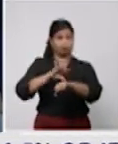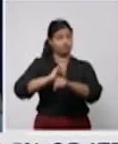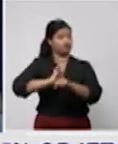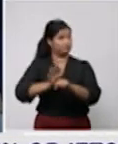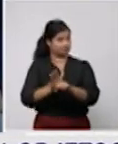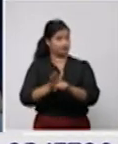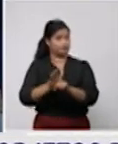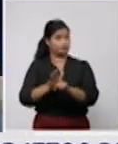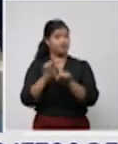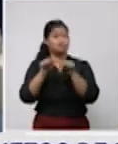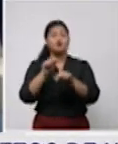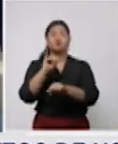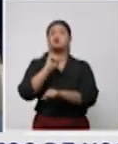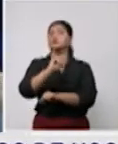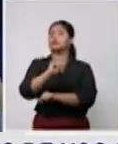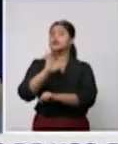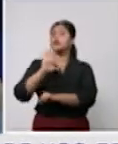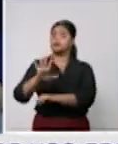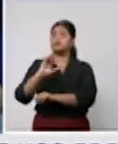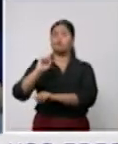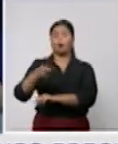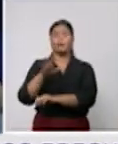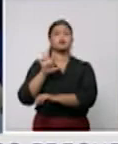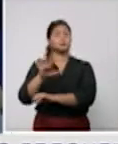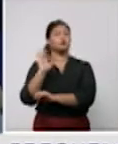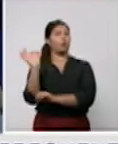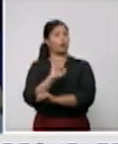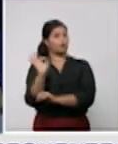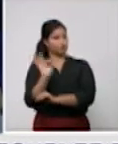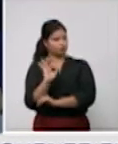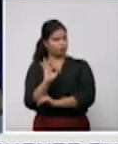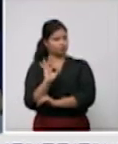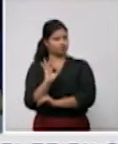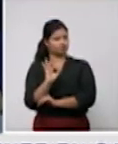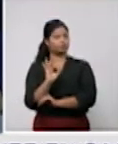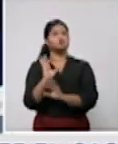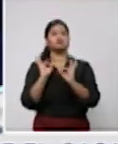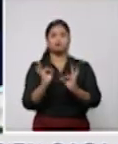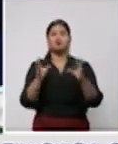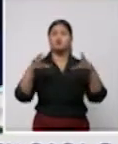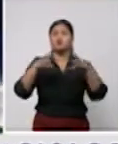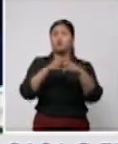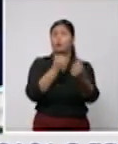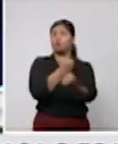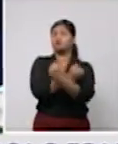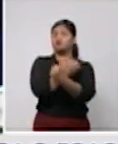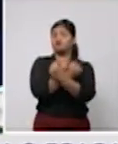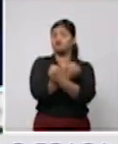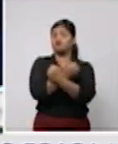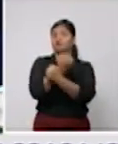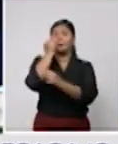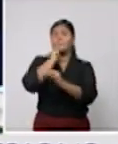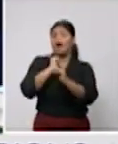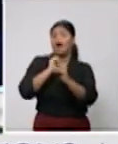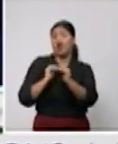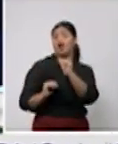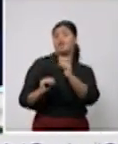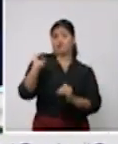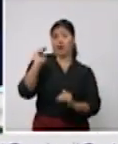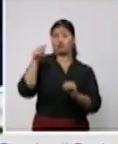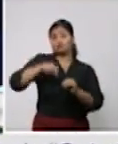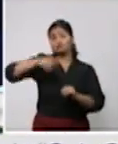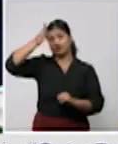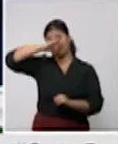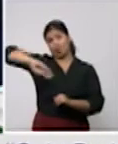Cuban. 61 or 61.5% of positive cases yesterday are confirmed